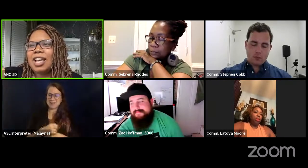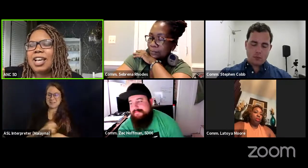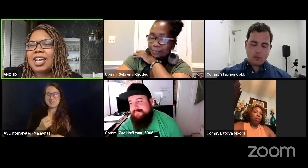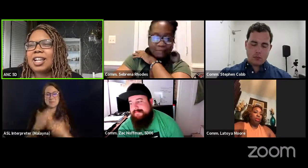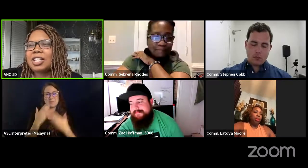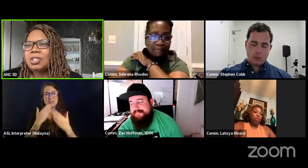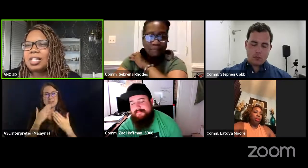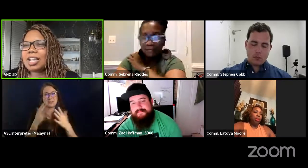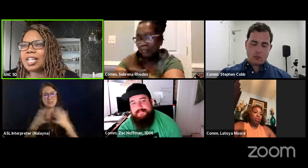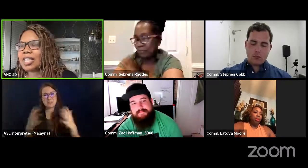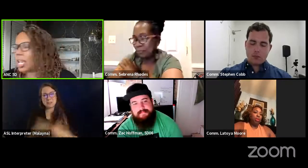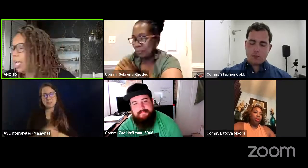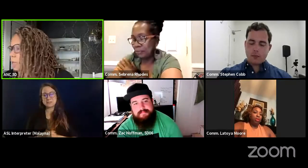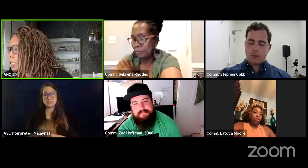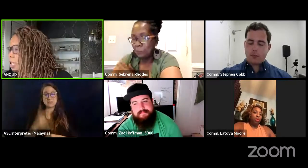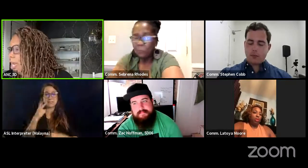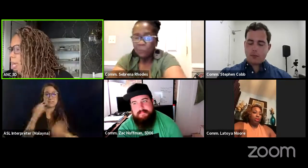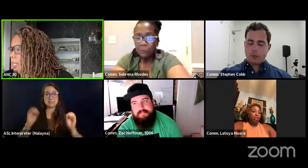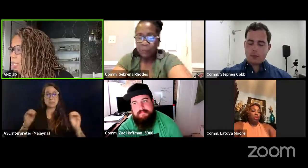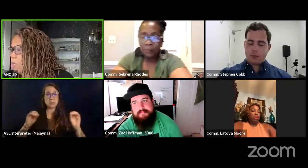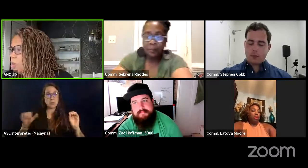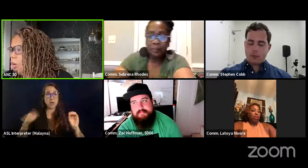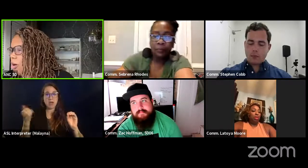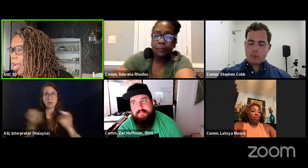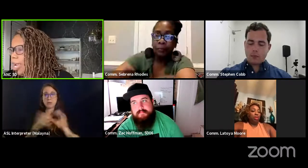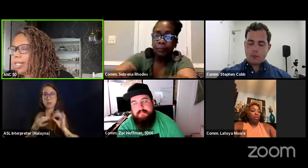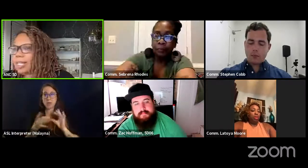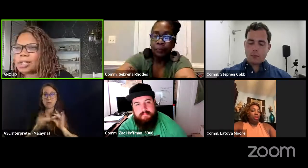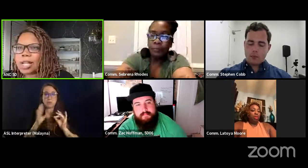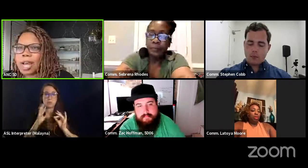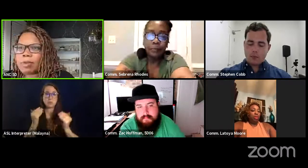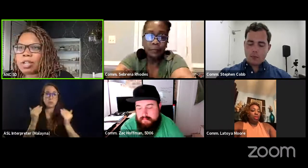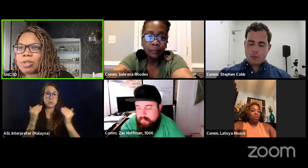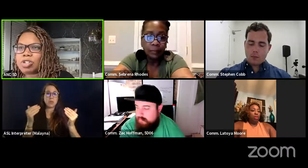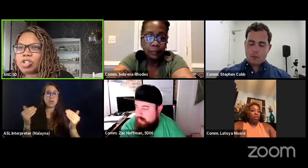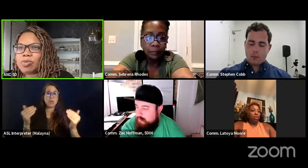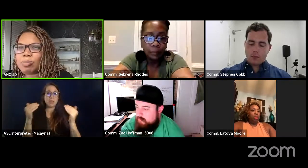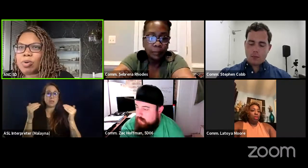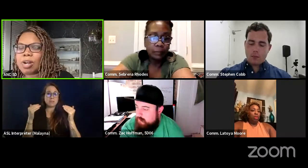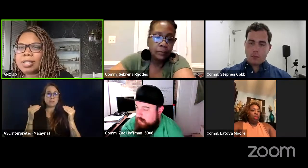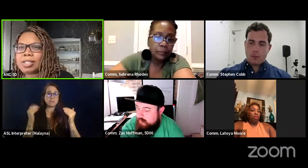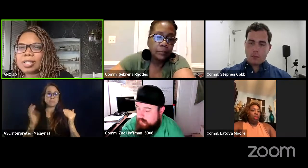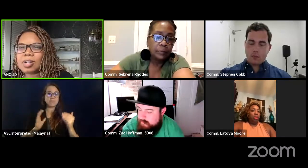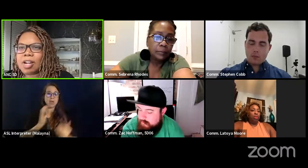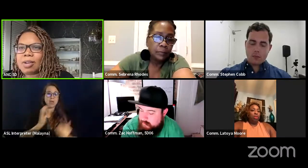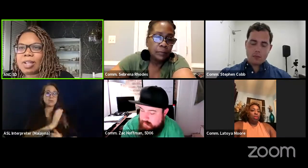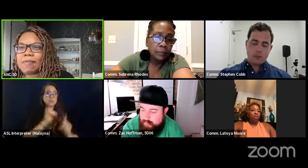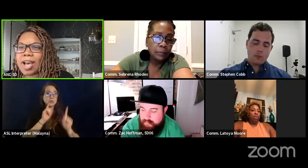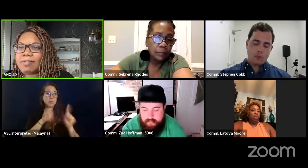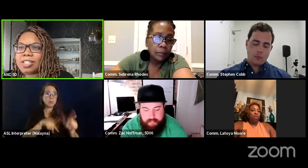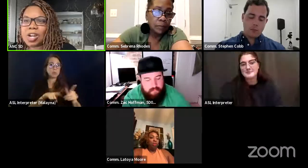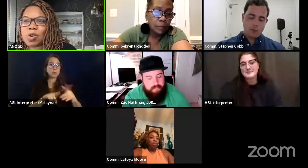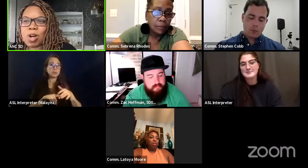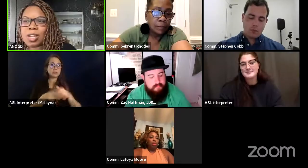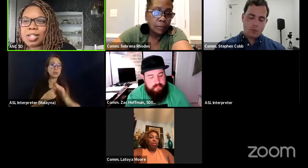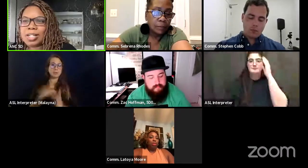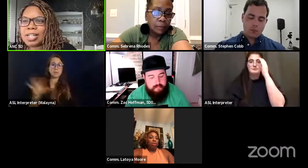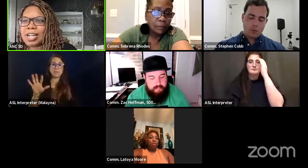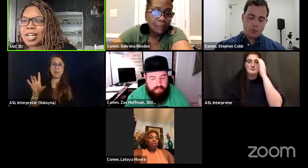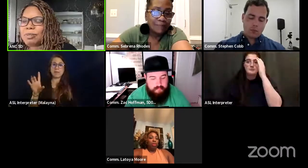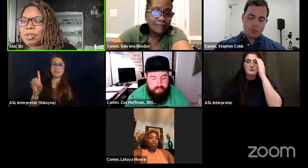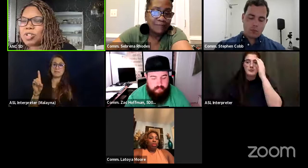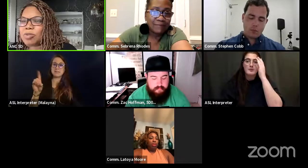for that. And I don't see anything else. So we'll go ahead down the line with commissioner reports, starting with